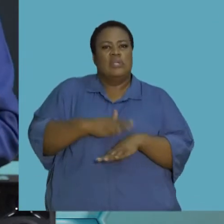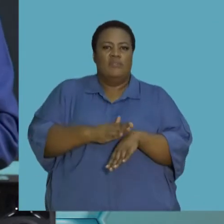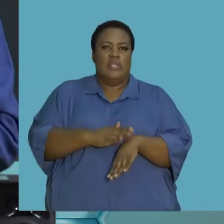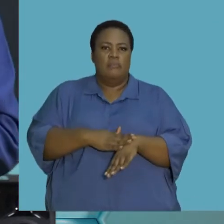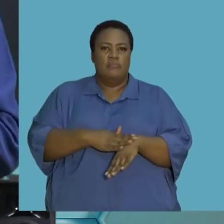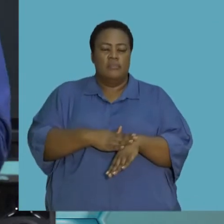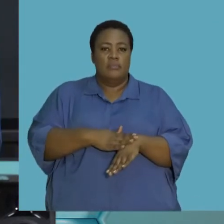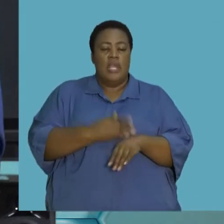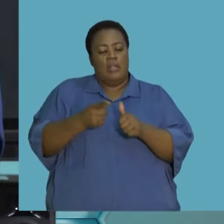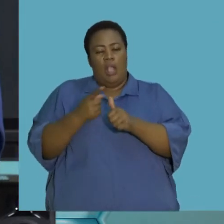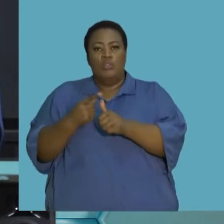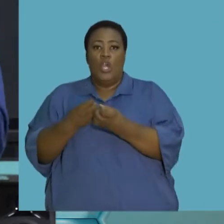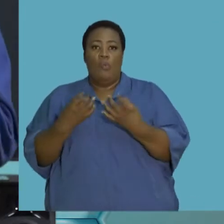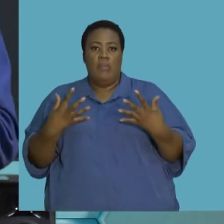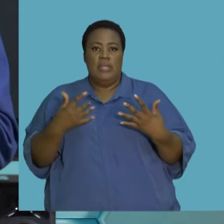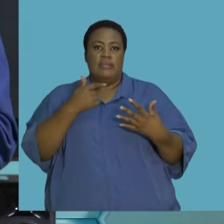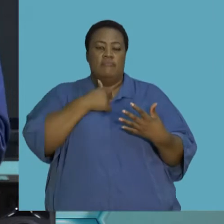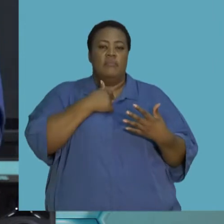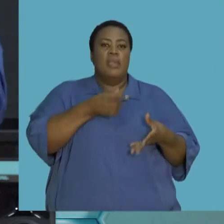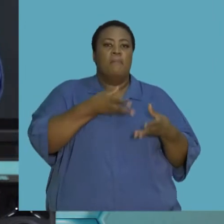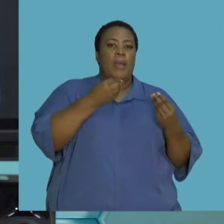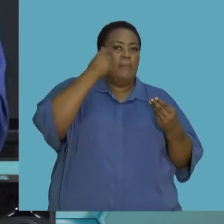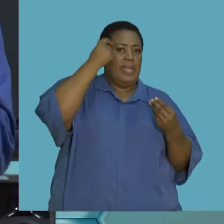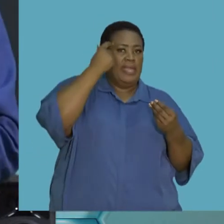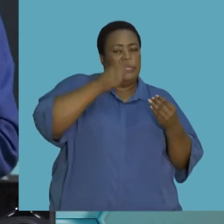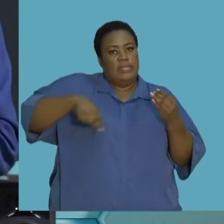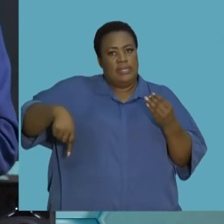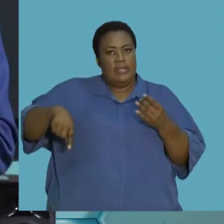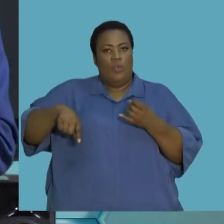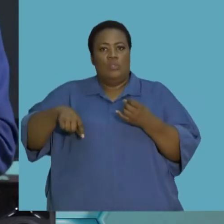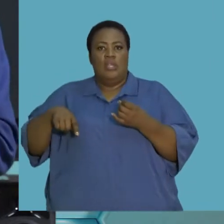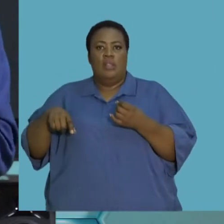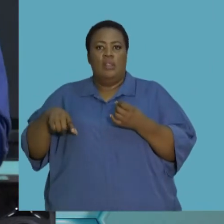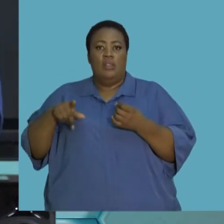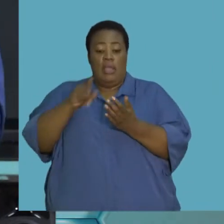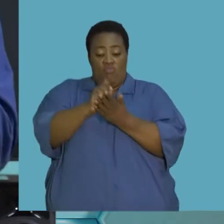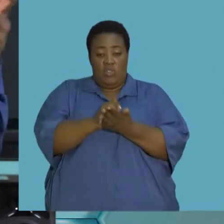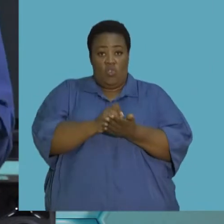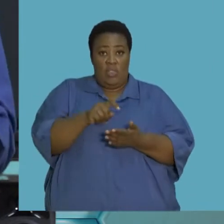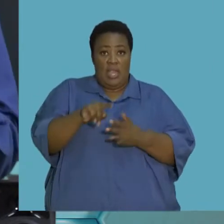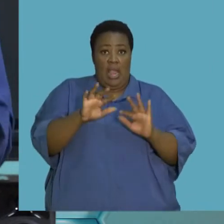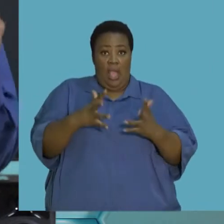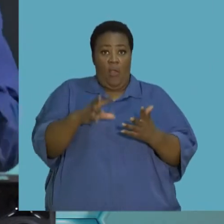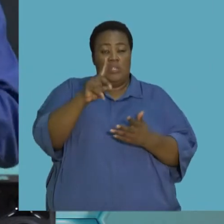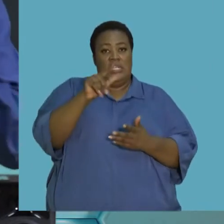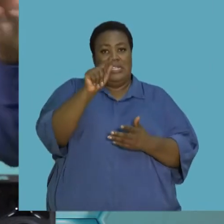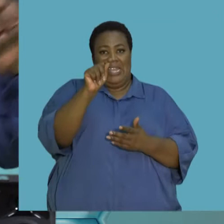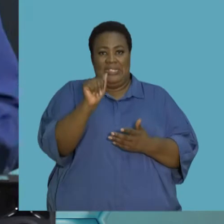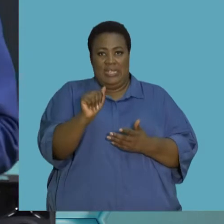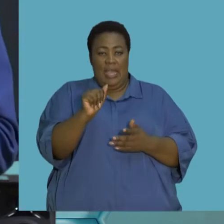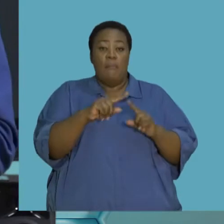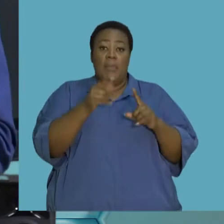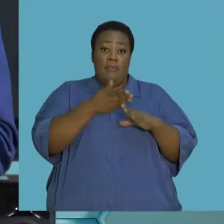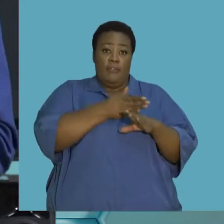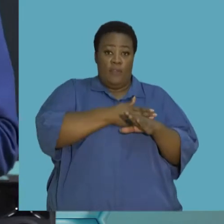the number of times I get a head and a tail. And I'll record that as my data. But before I do that, I need to write down